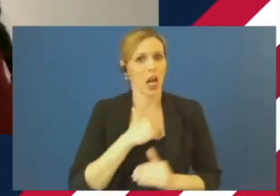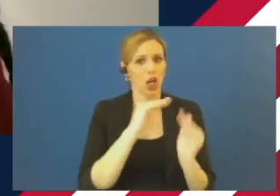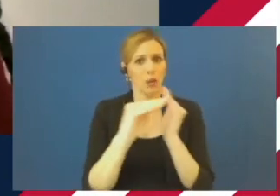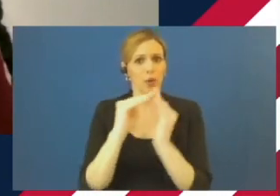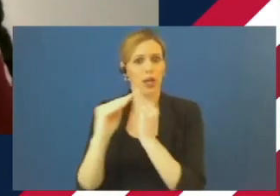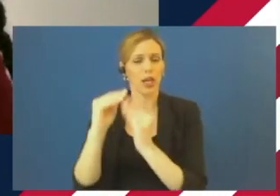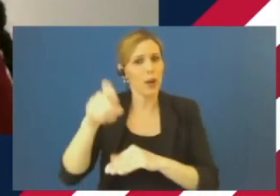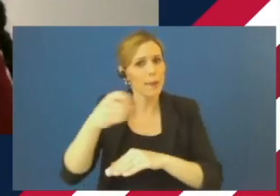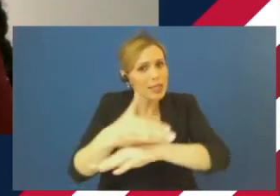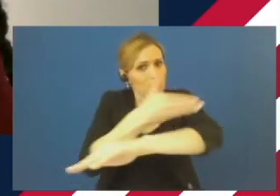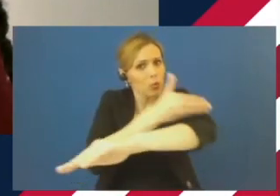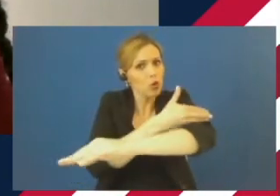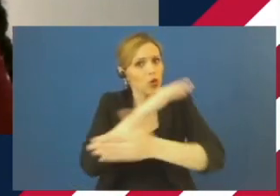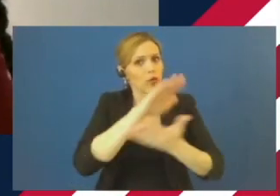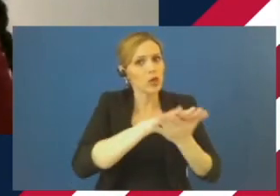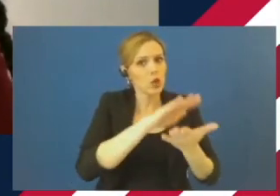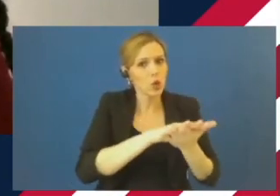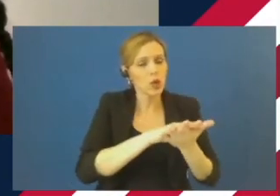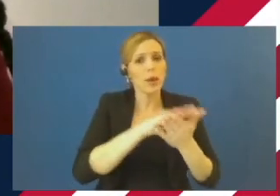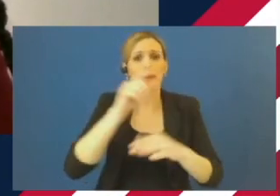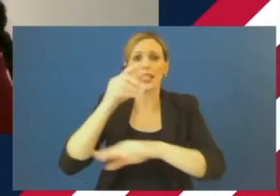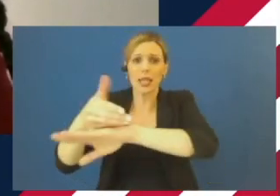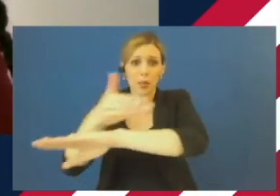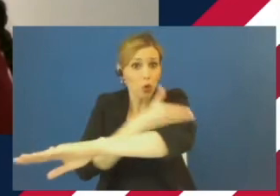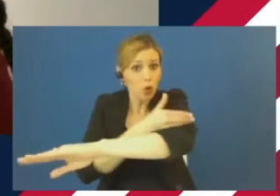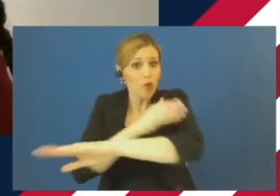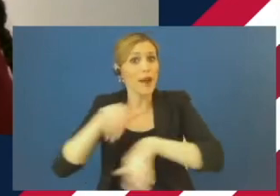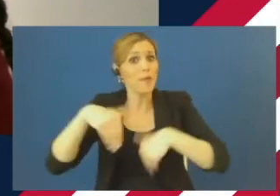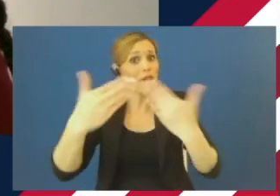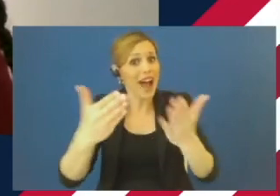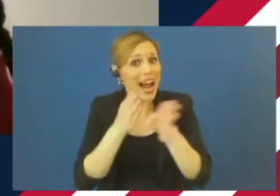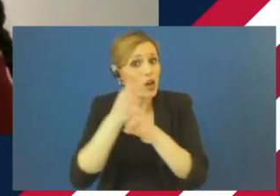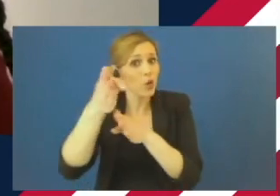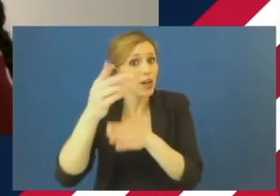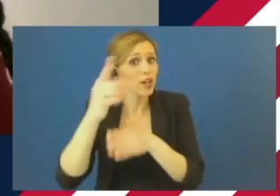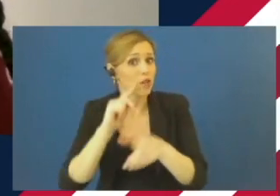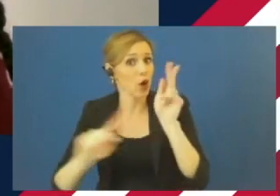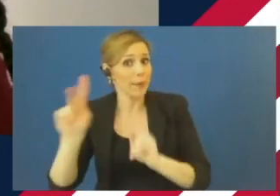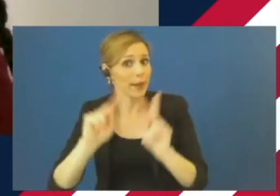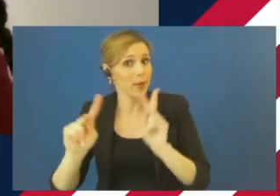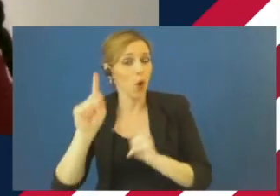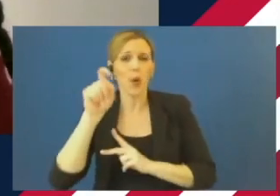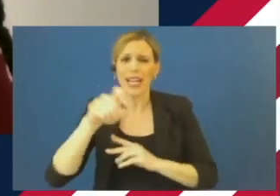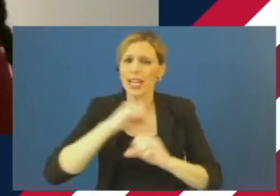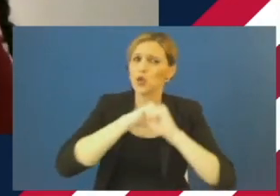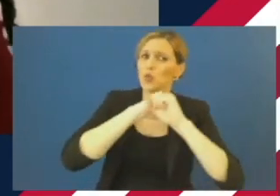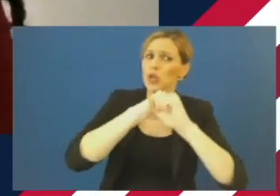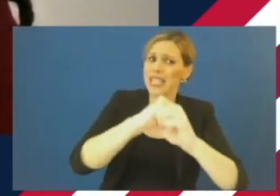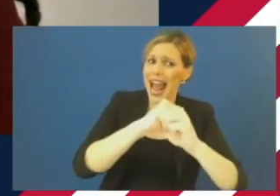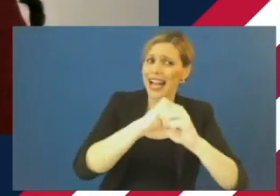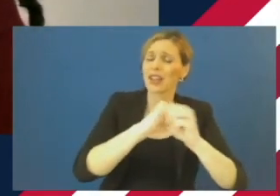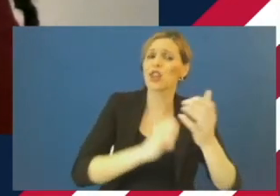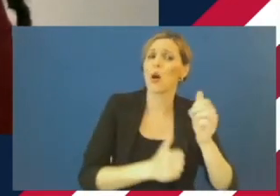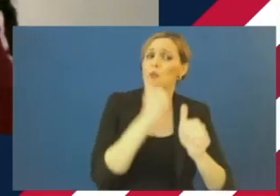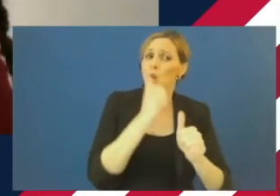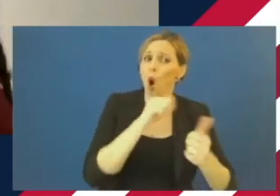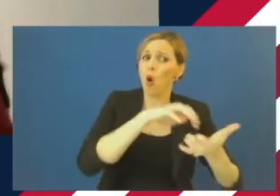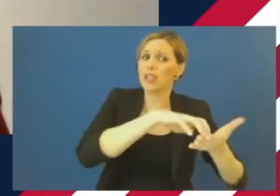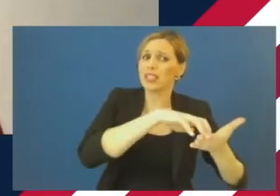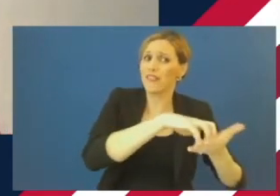creating careers, not just jobs, for those most in need, and do more to protect the most vulnerable, including Black transgender